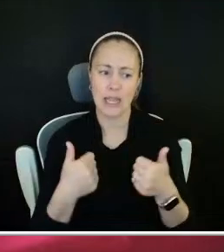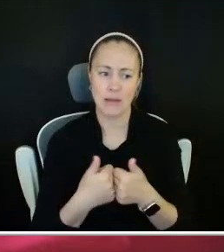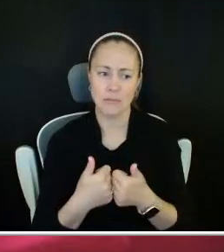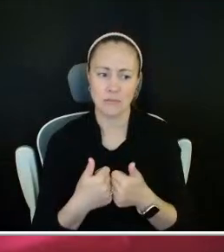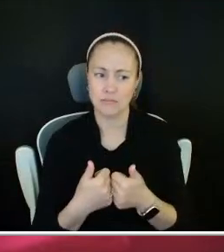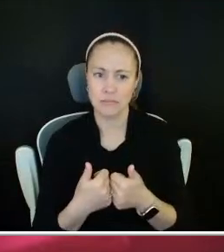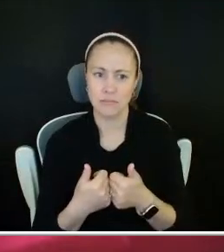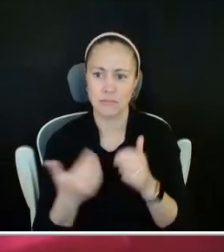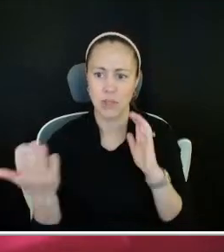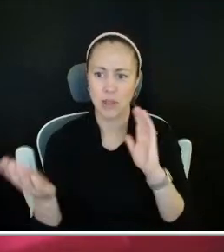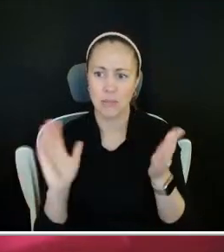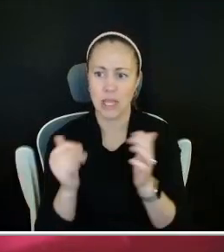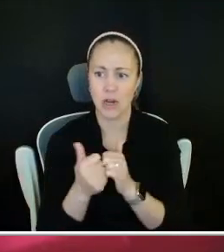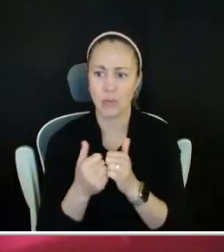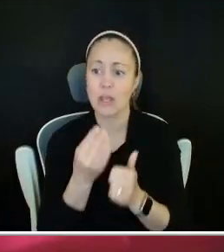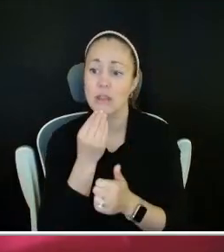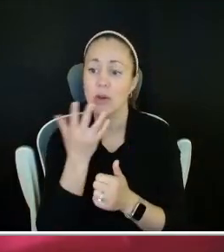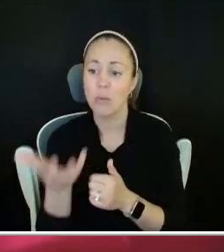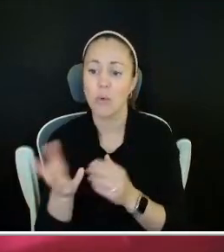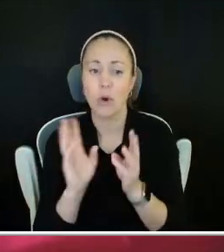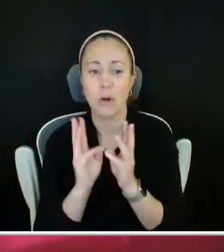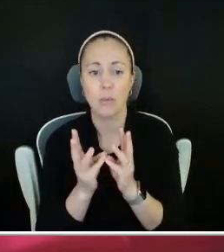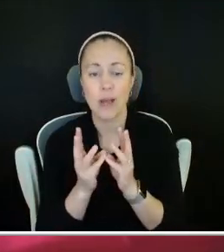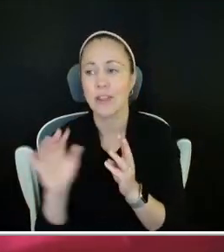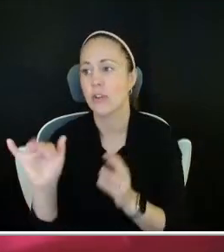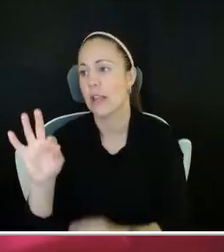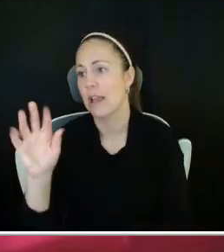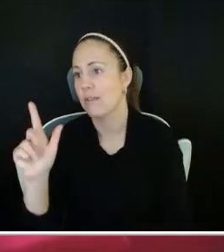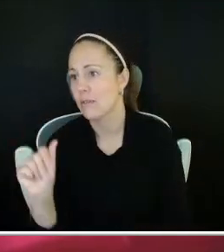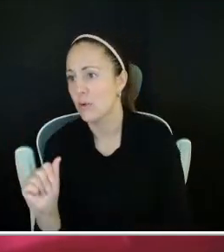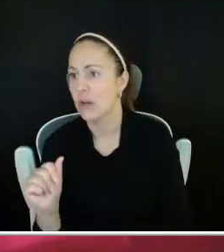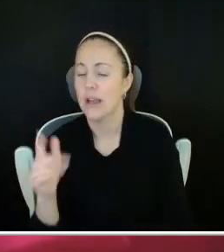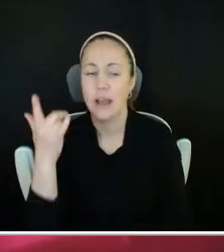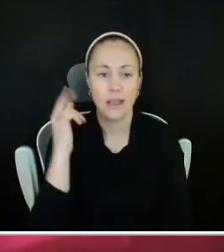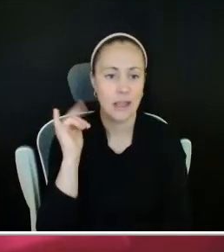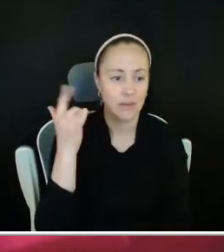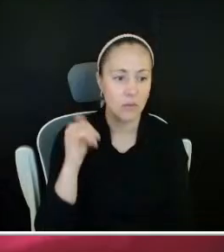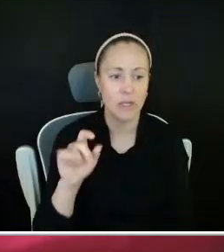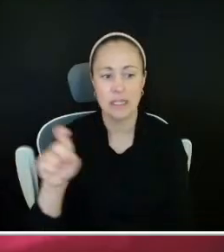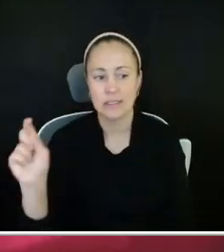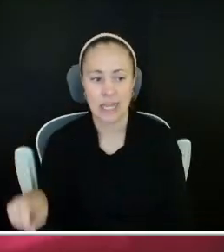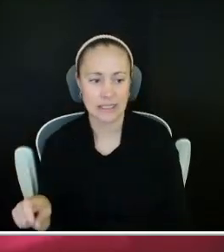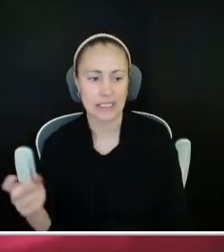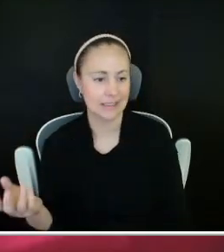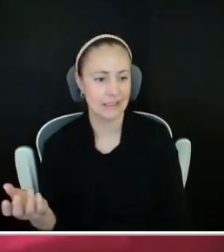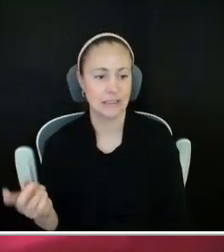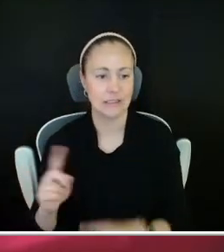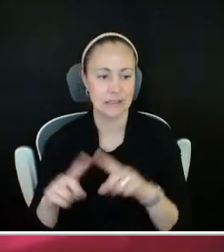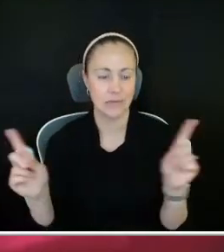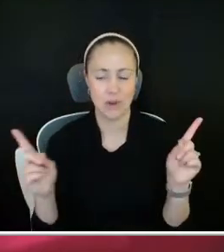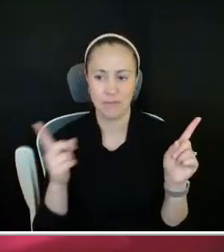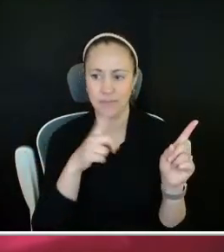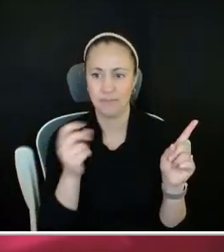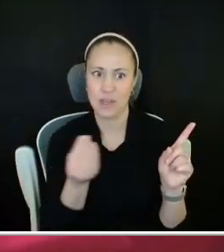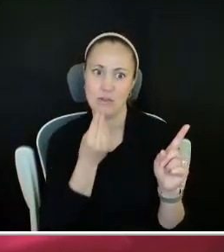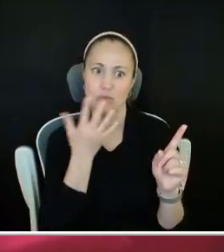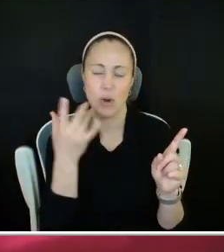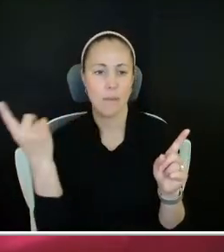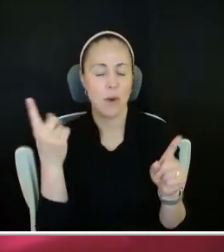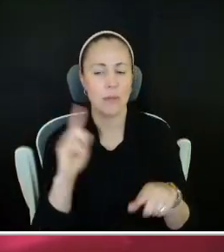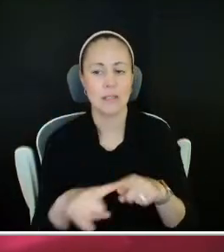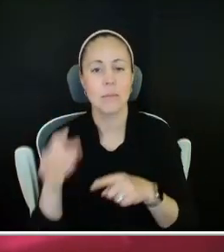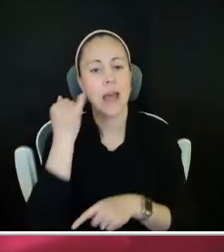compared to the warm weather climates, Florida, California, Texas. So if you're a pitcher, you need to,